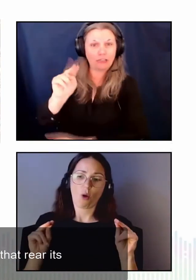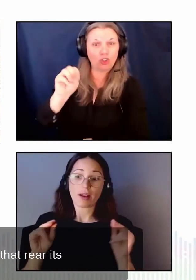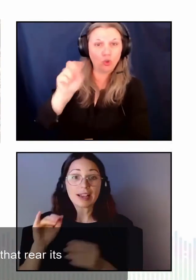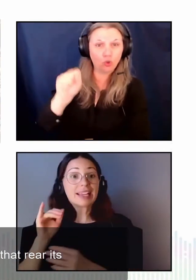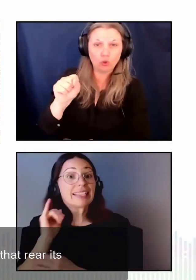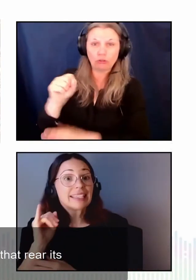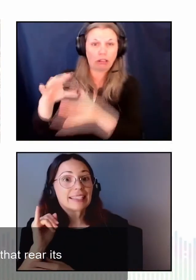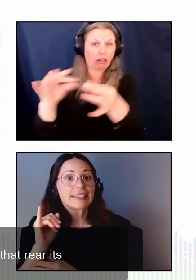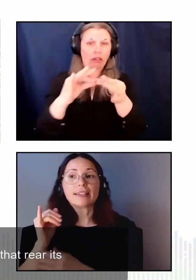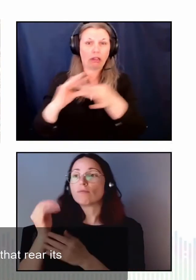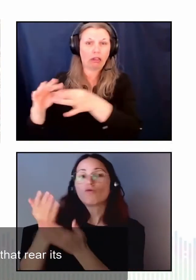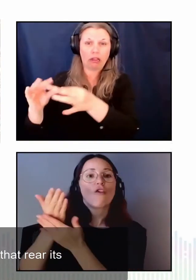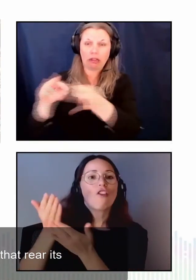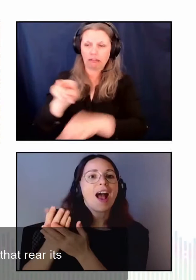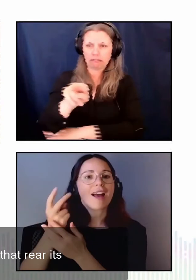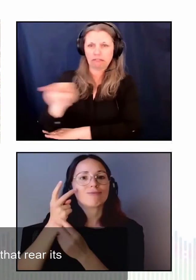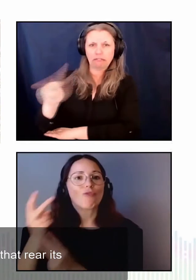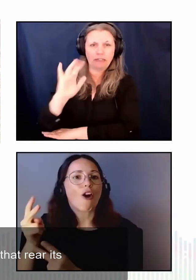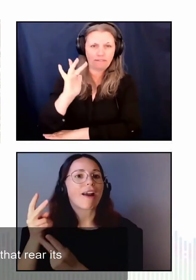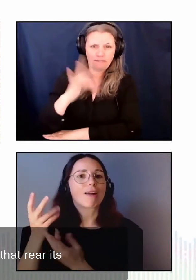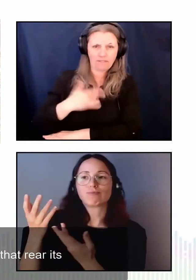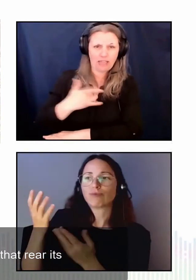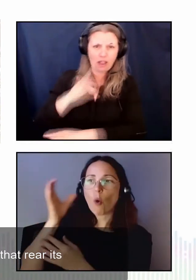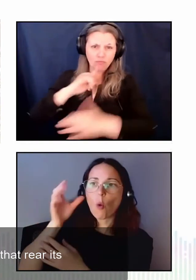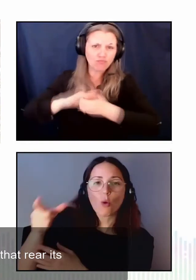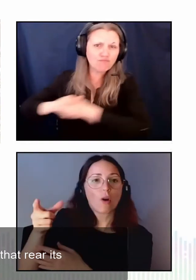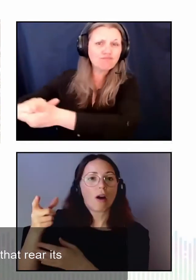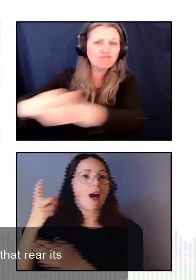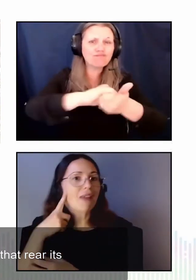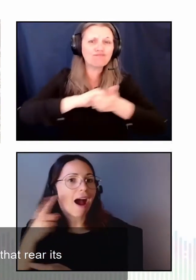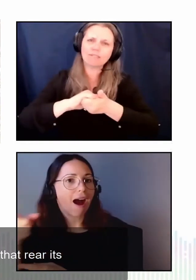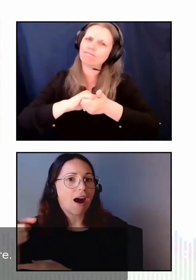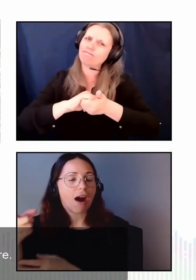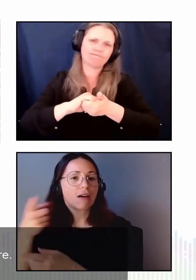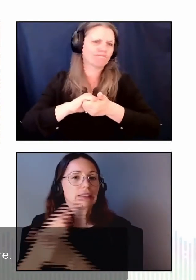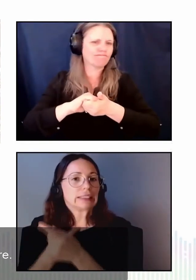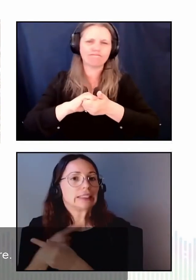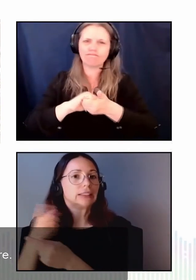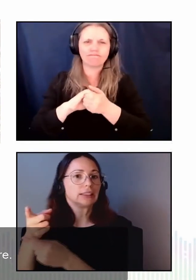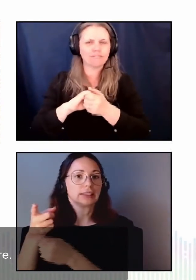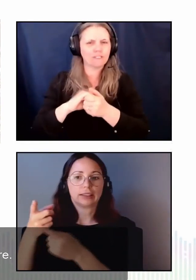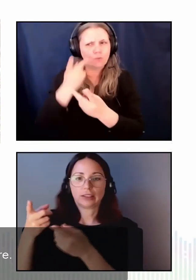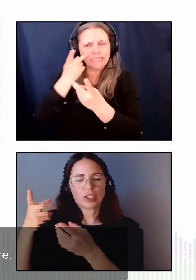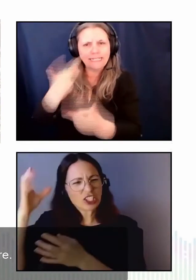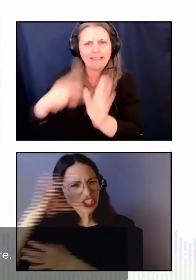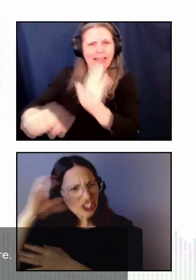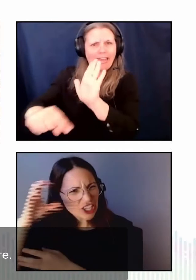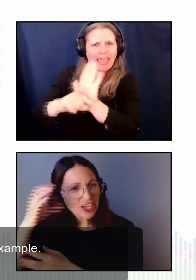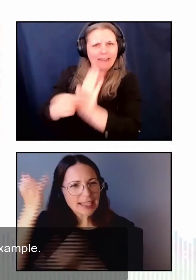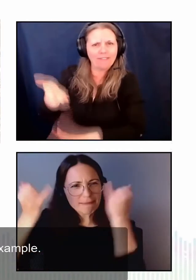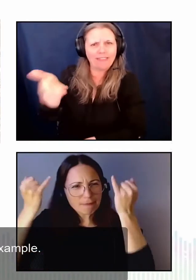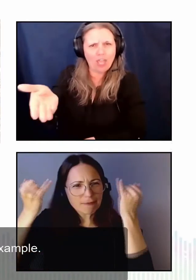hear of the uncaring ways that rear its ugly head. That's not who we